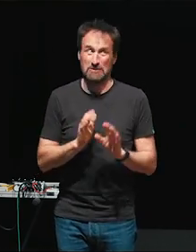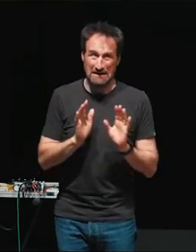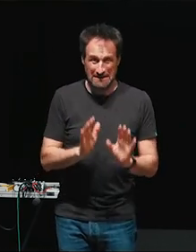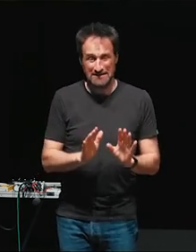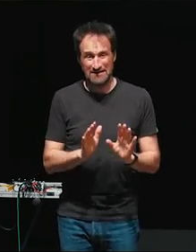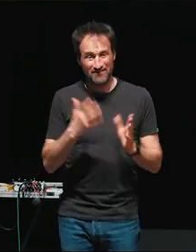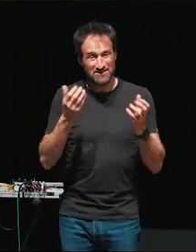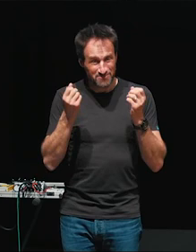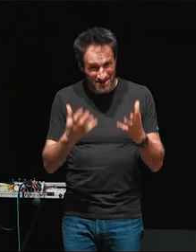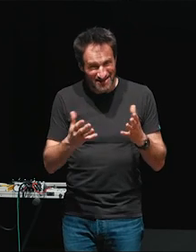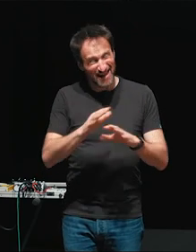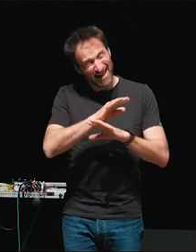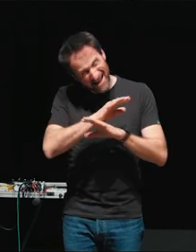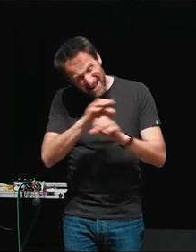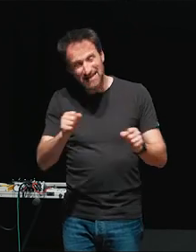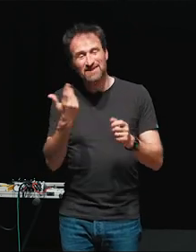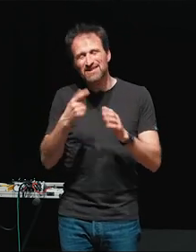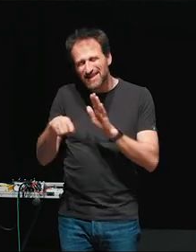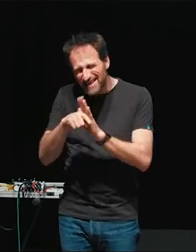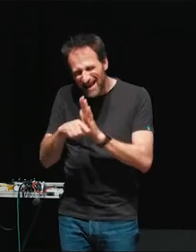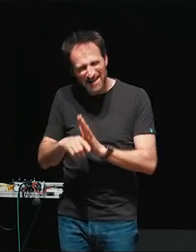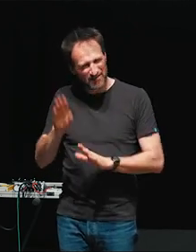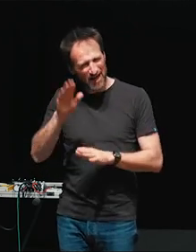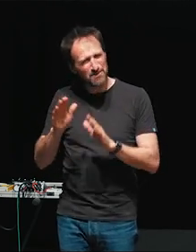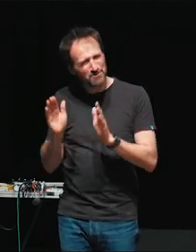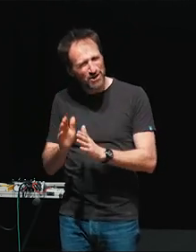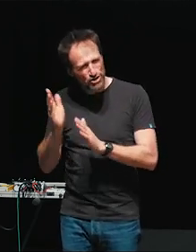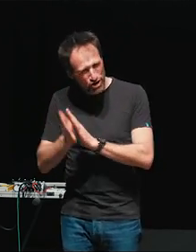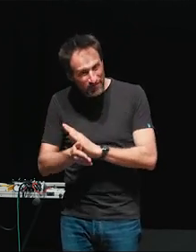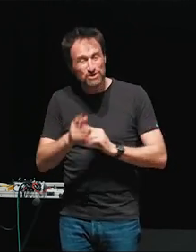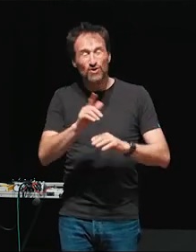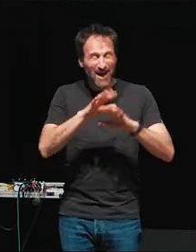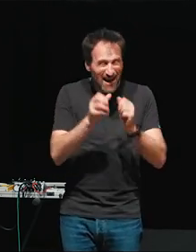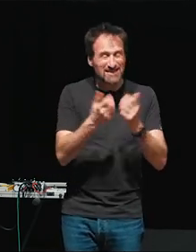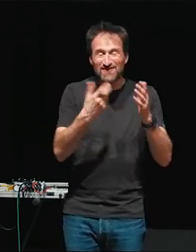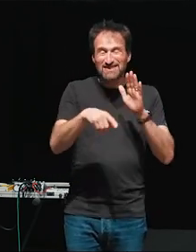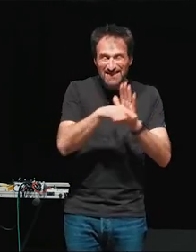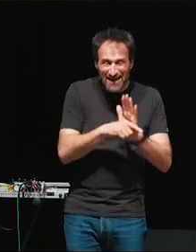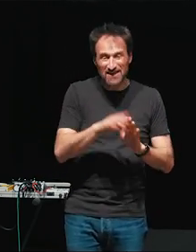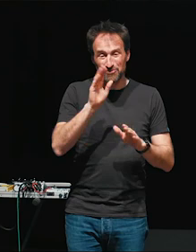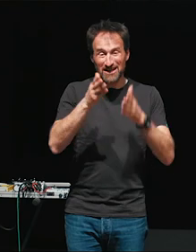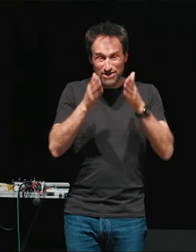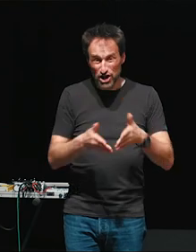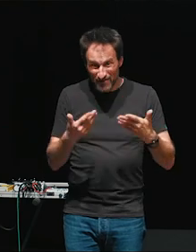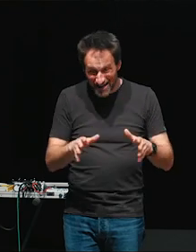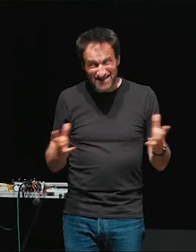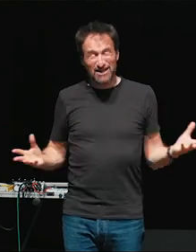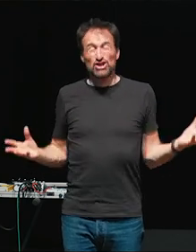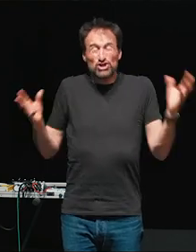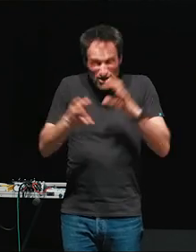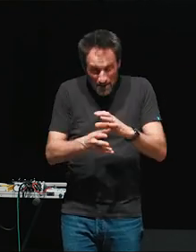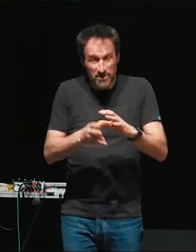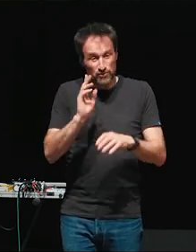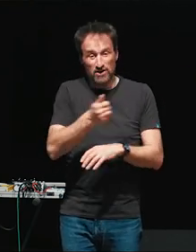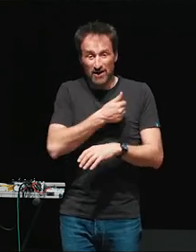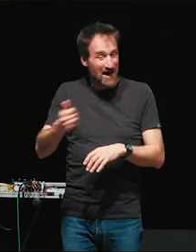that all the negative points of microservices, all the negative points of serverless just come together, and you lose your sleep for